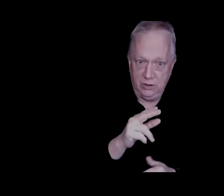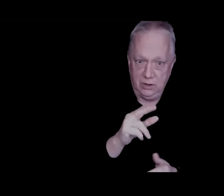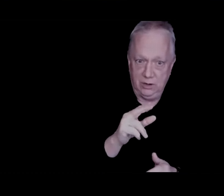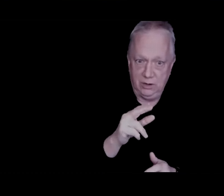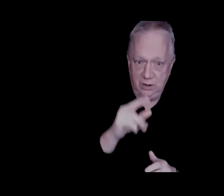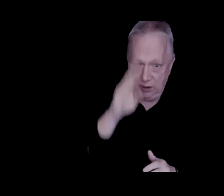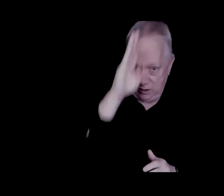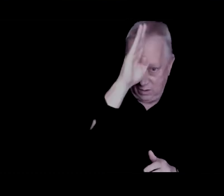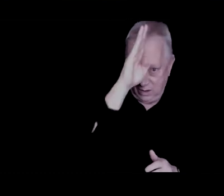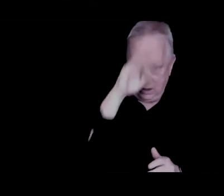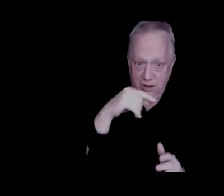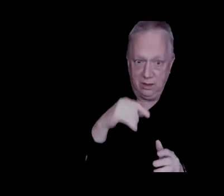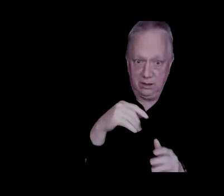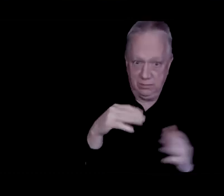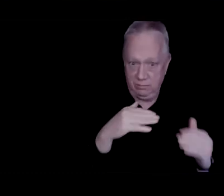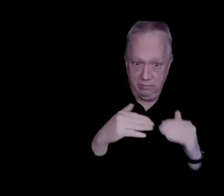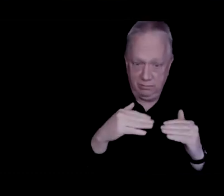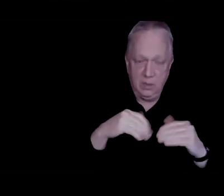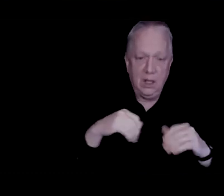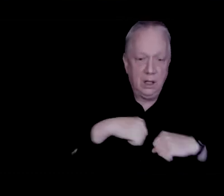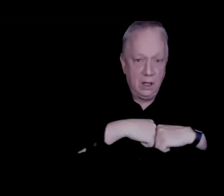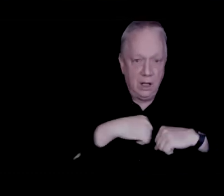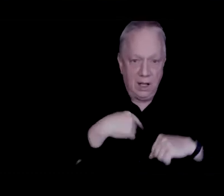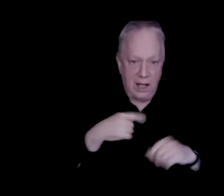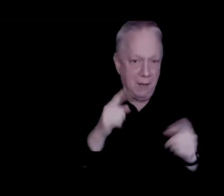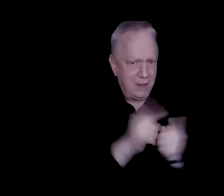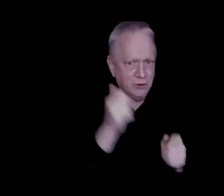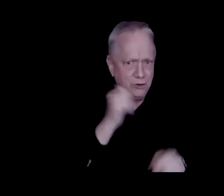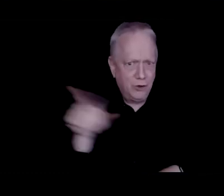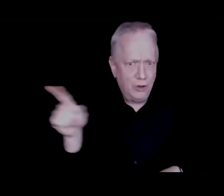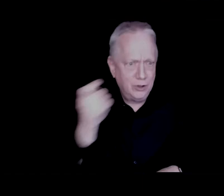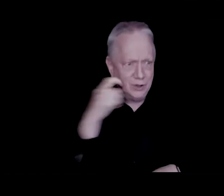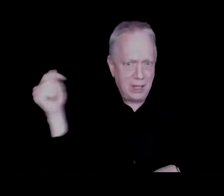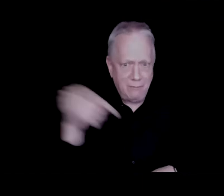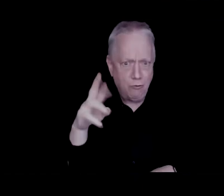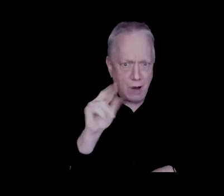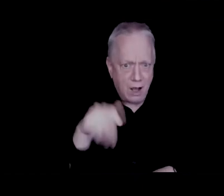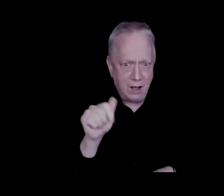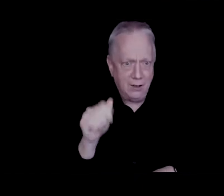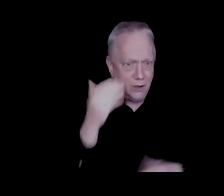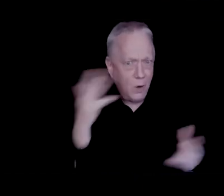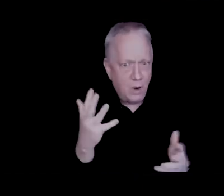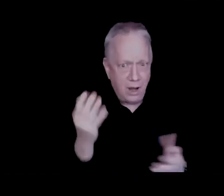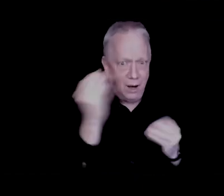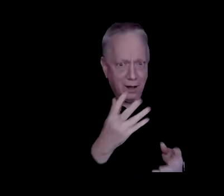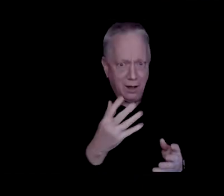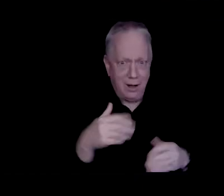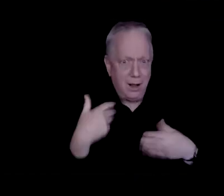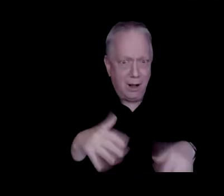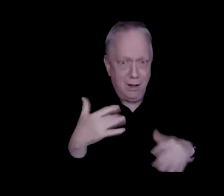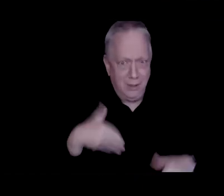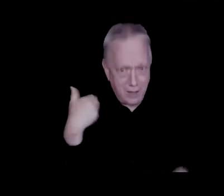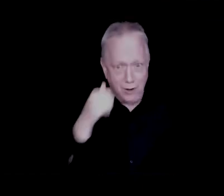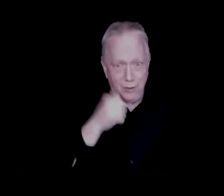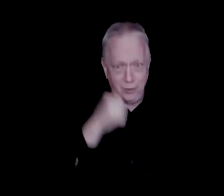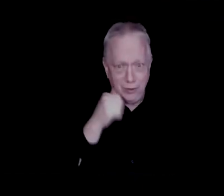Kurdistan. And he said to me, "Oh, I met this girl. I just come from Raqqa. And you know what? I met this young girl,